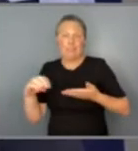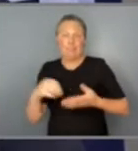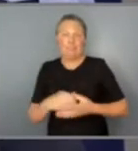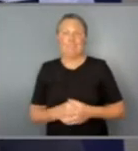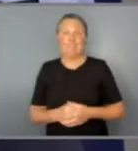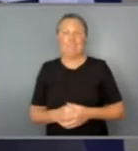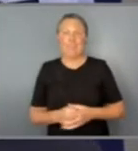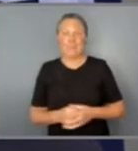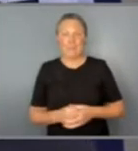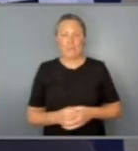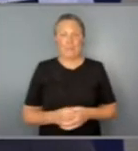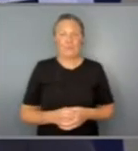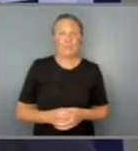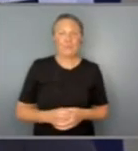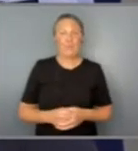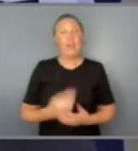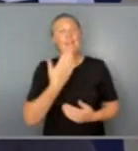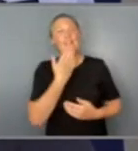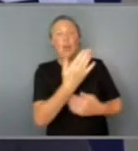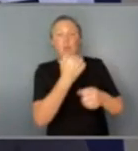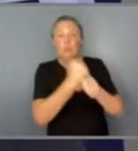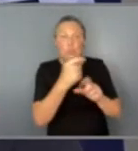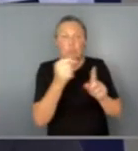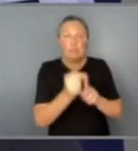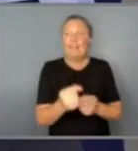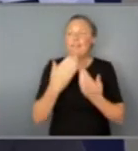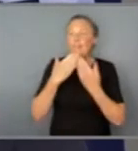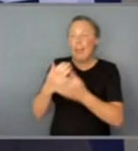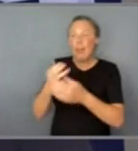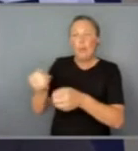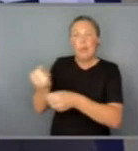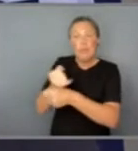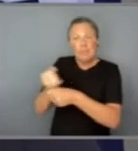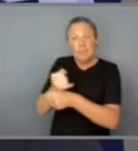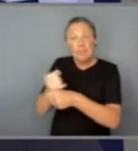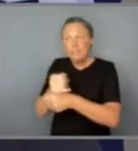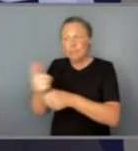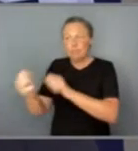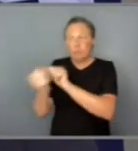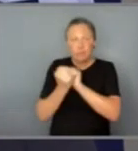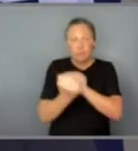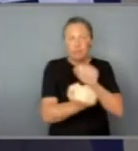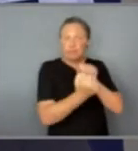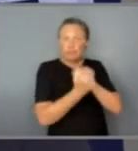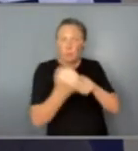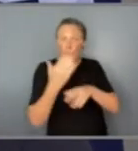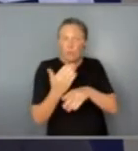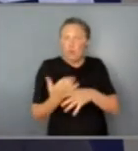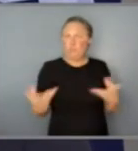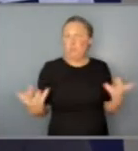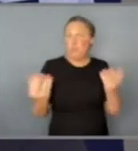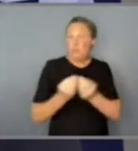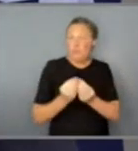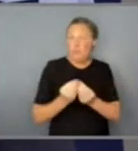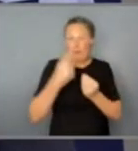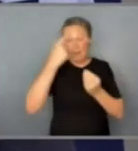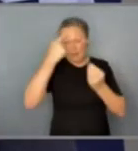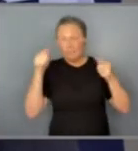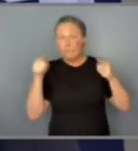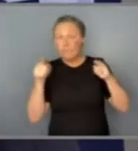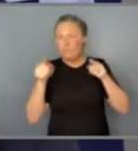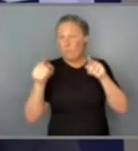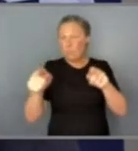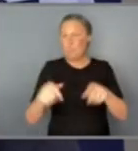And we thank the GPs and pharmacists for working with us over in recent times as we've come to that